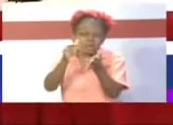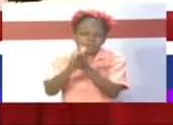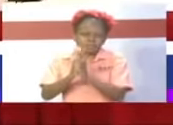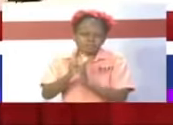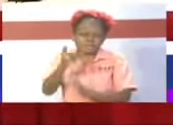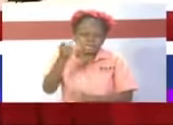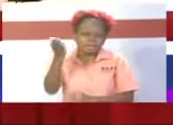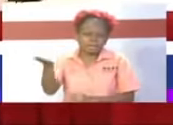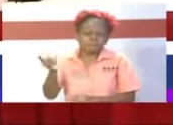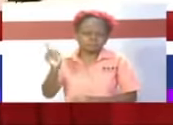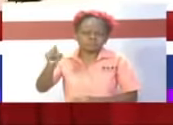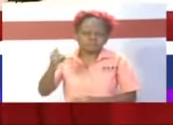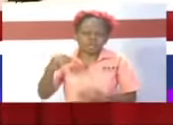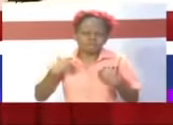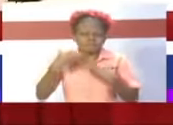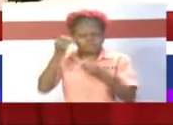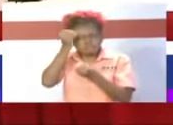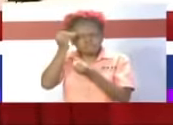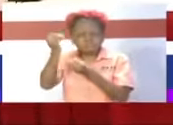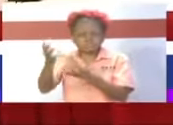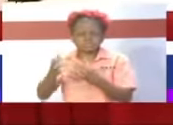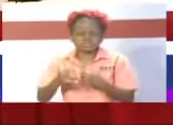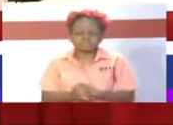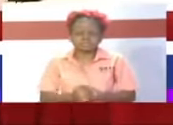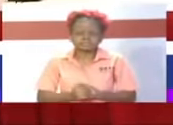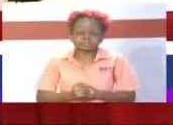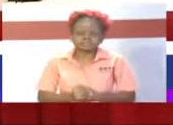morning. Your questions.